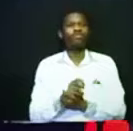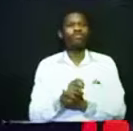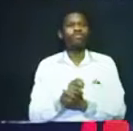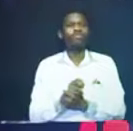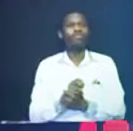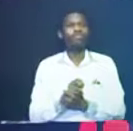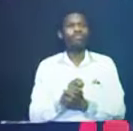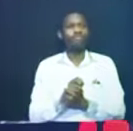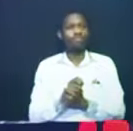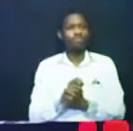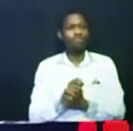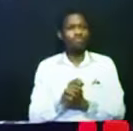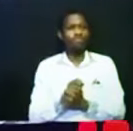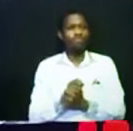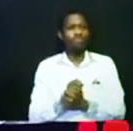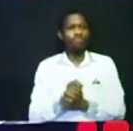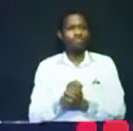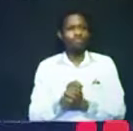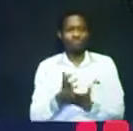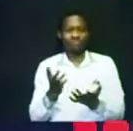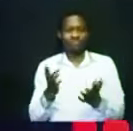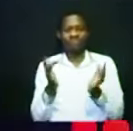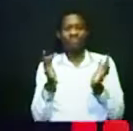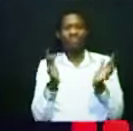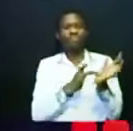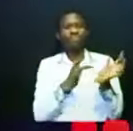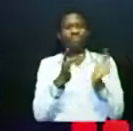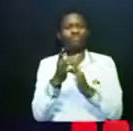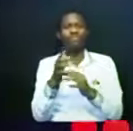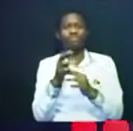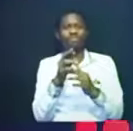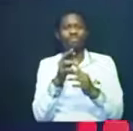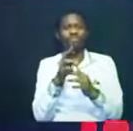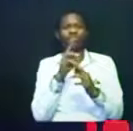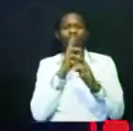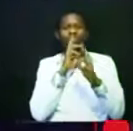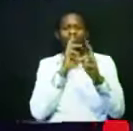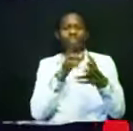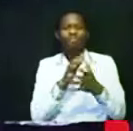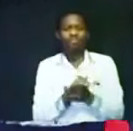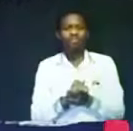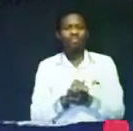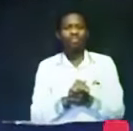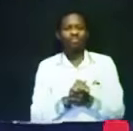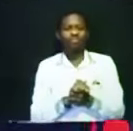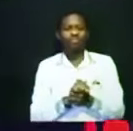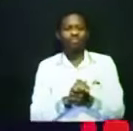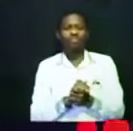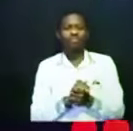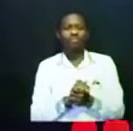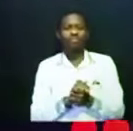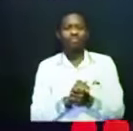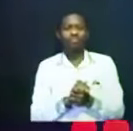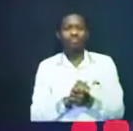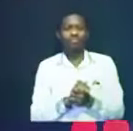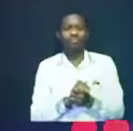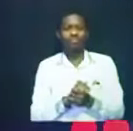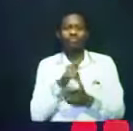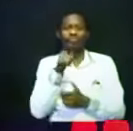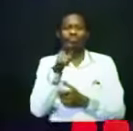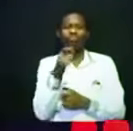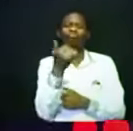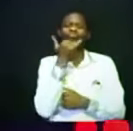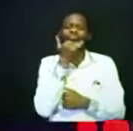24. Jesus replied, are you not in error because you do not know the